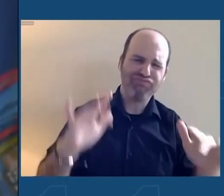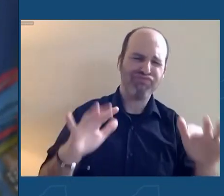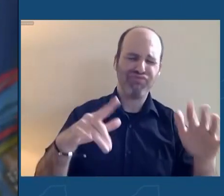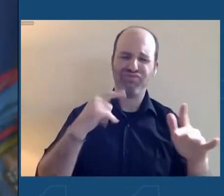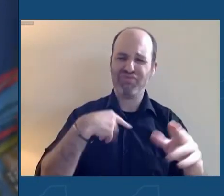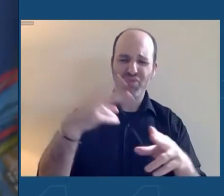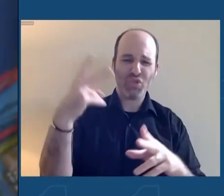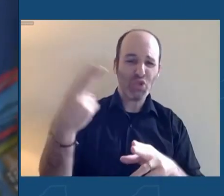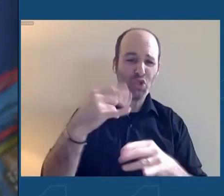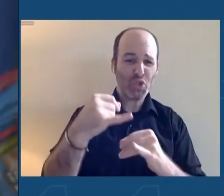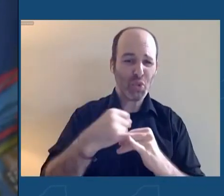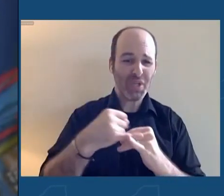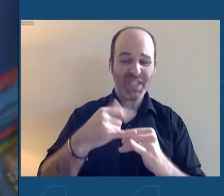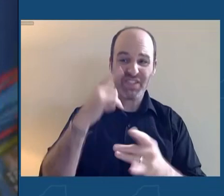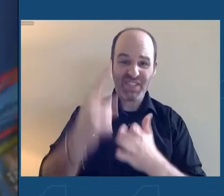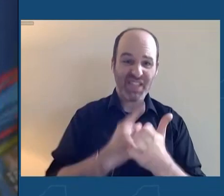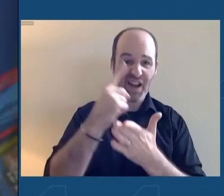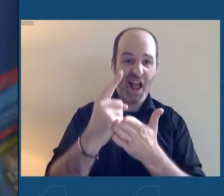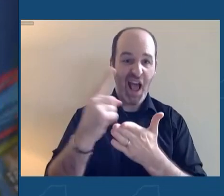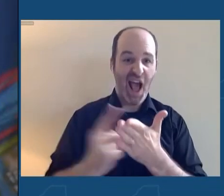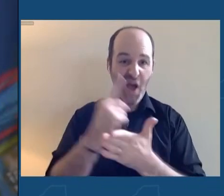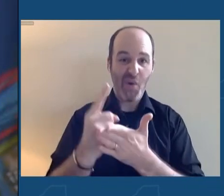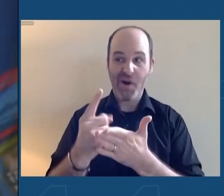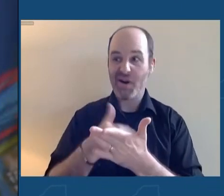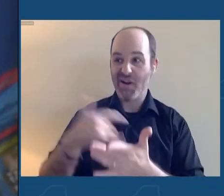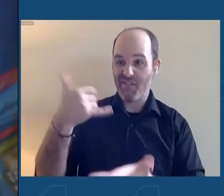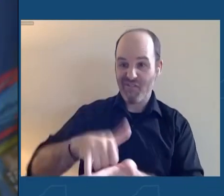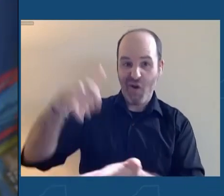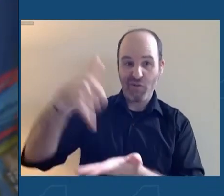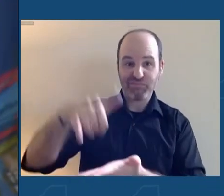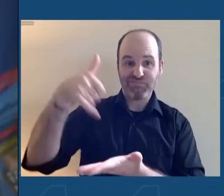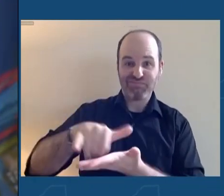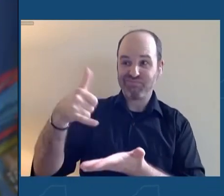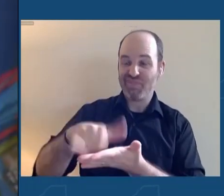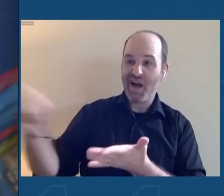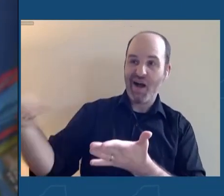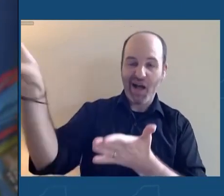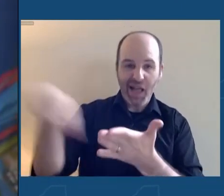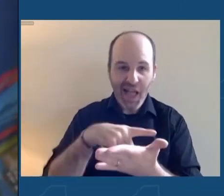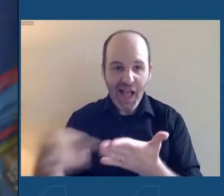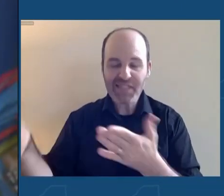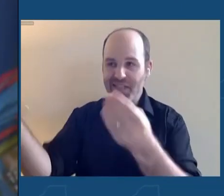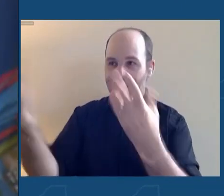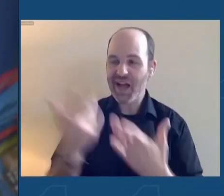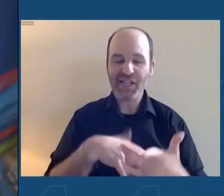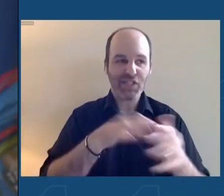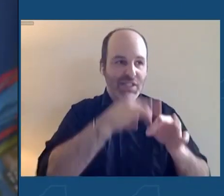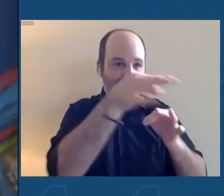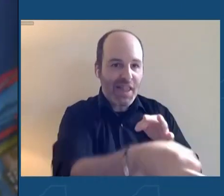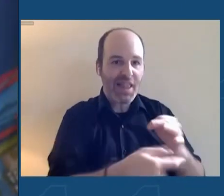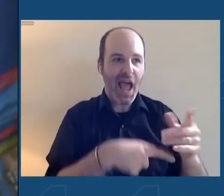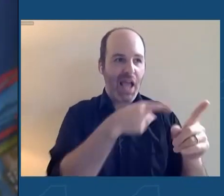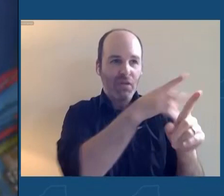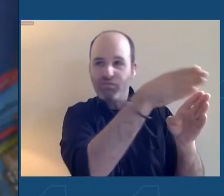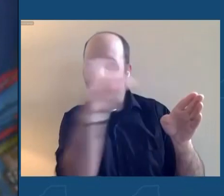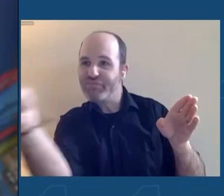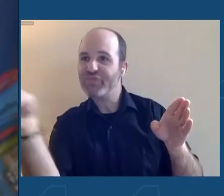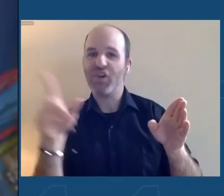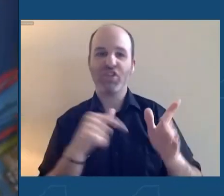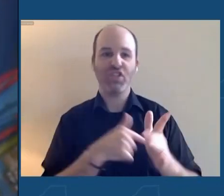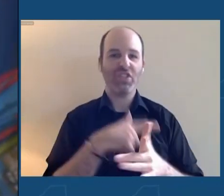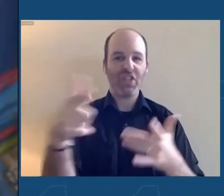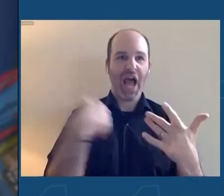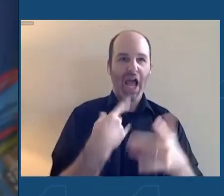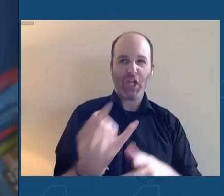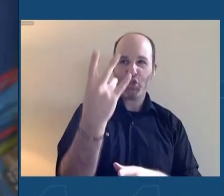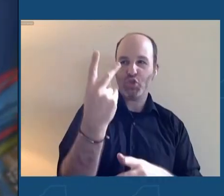hour. My phone was blowing up with notices of cancellations and delays and diversions. I had 2 planes coming